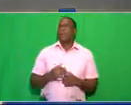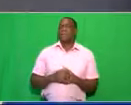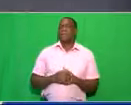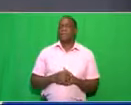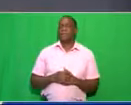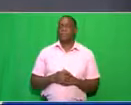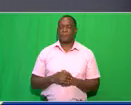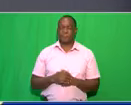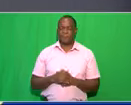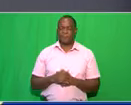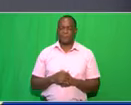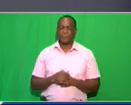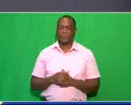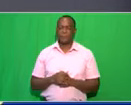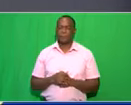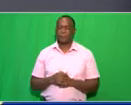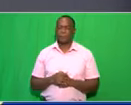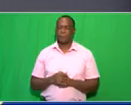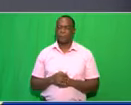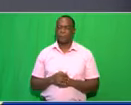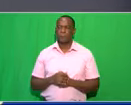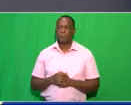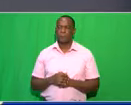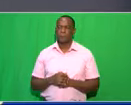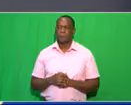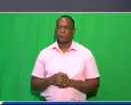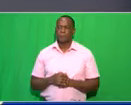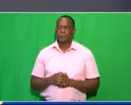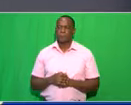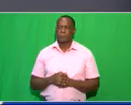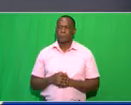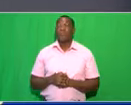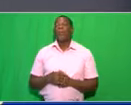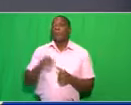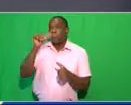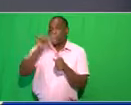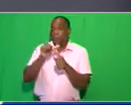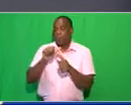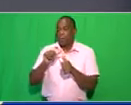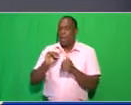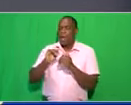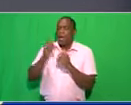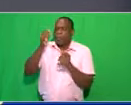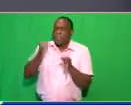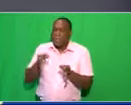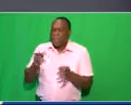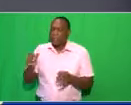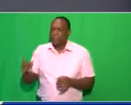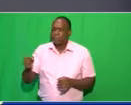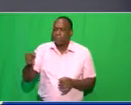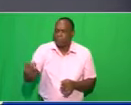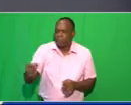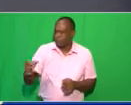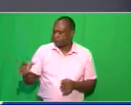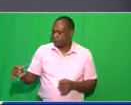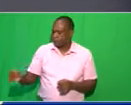there are approximately, I believe, about six criteria that we use for the placement of students. It's not just simply one of